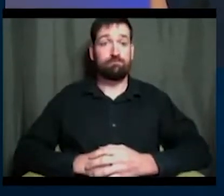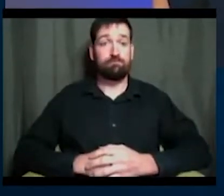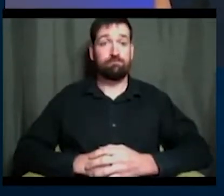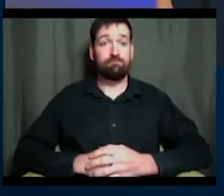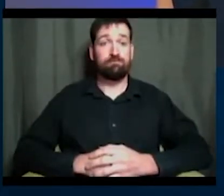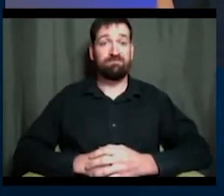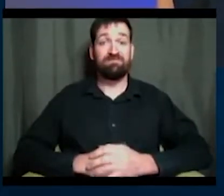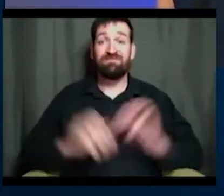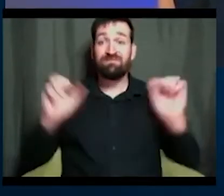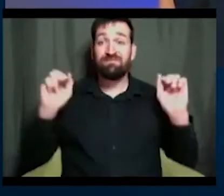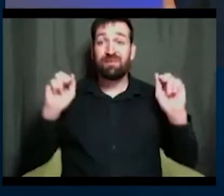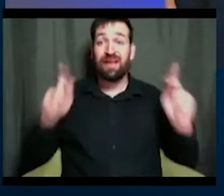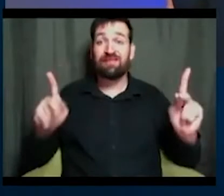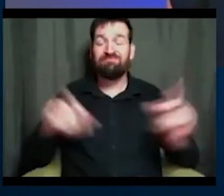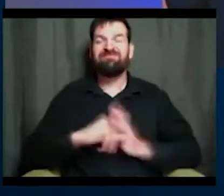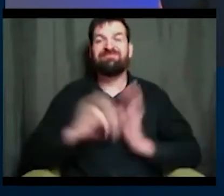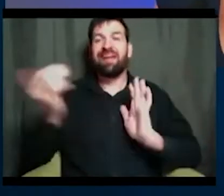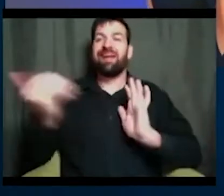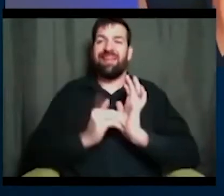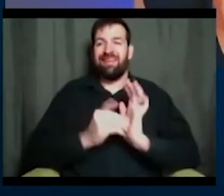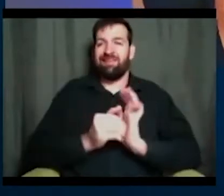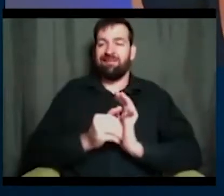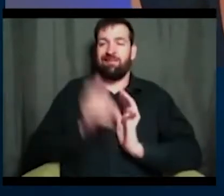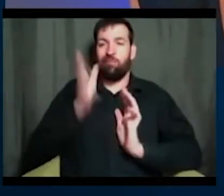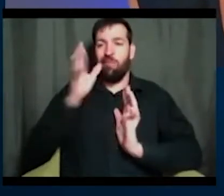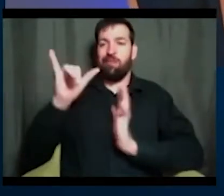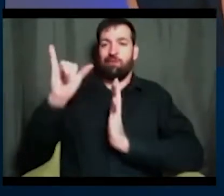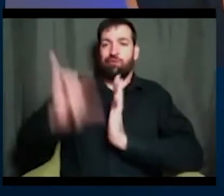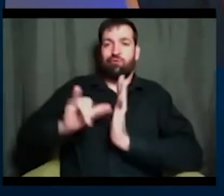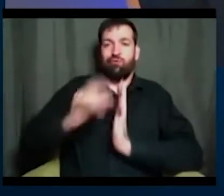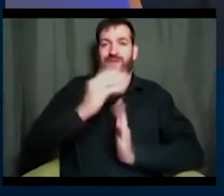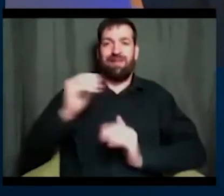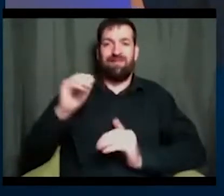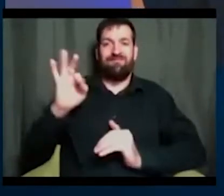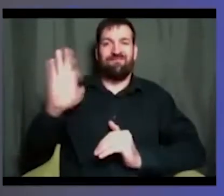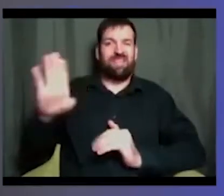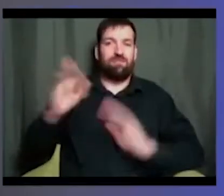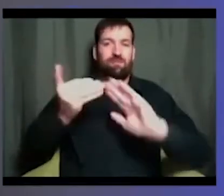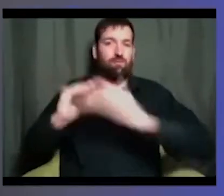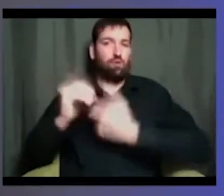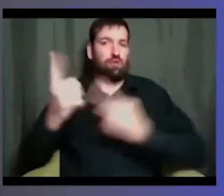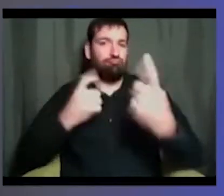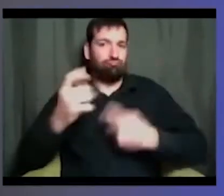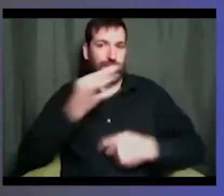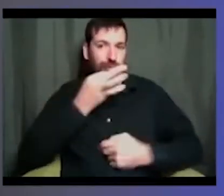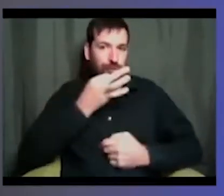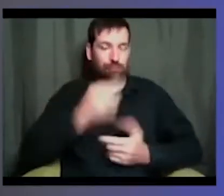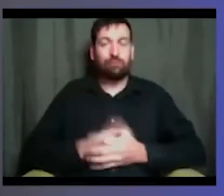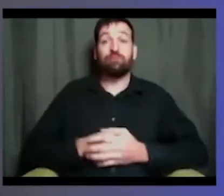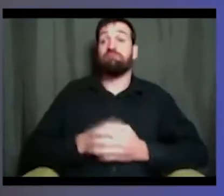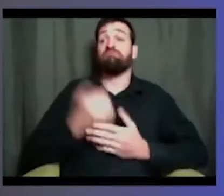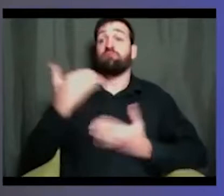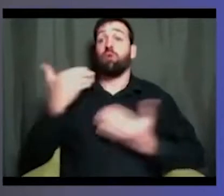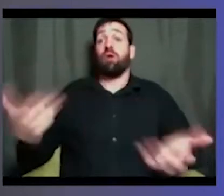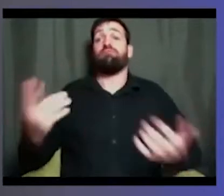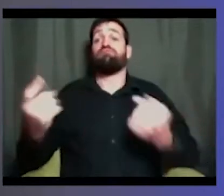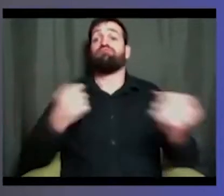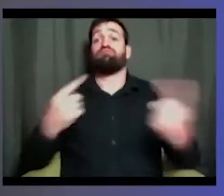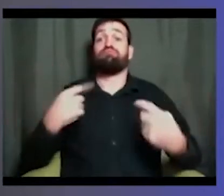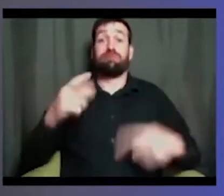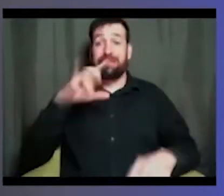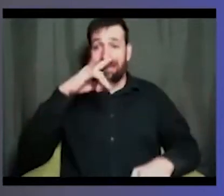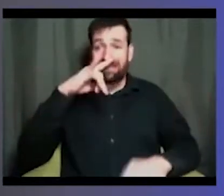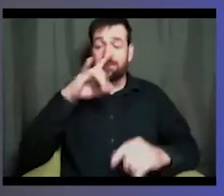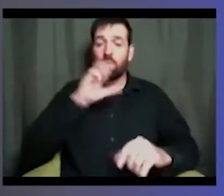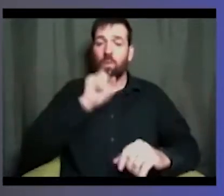Okay, so again, we're going to get to our YouTube and Facebook community questions here in just a few moments again. So get those sent in. Kids ages 5 to 11